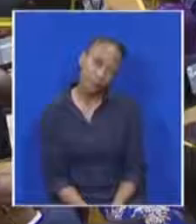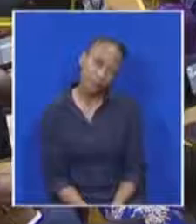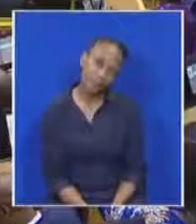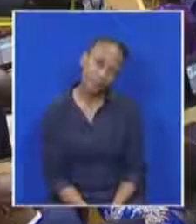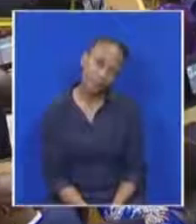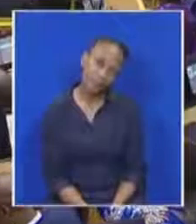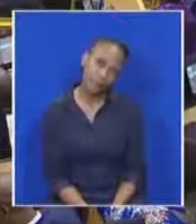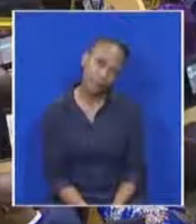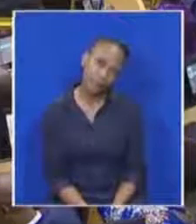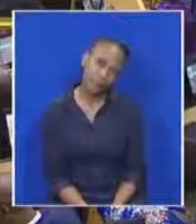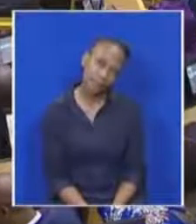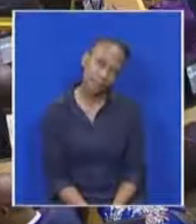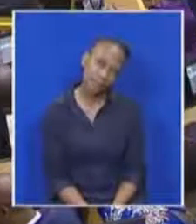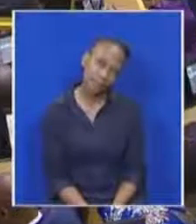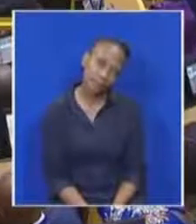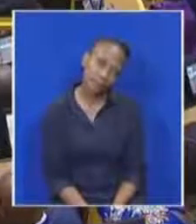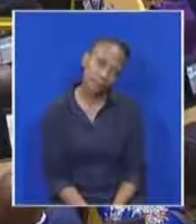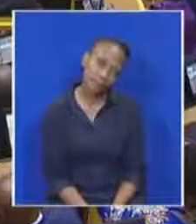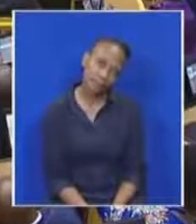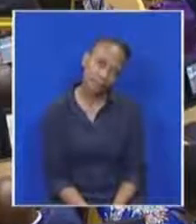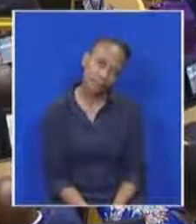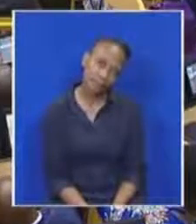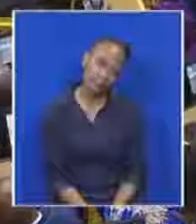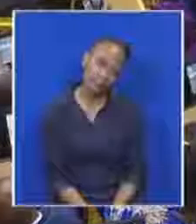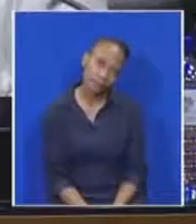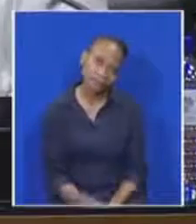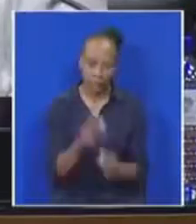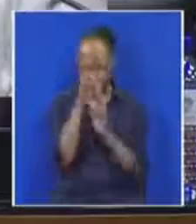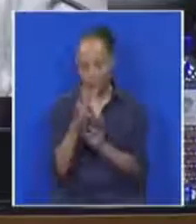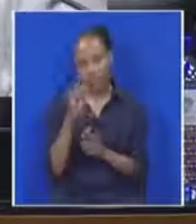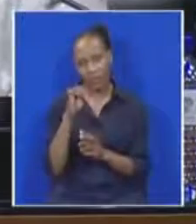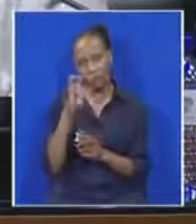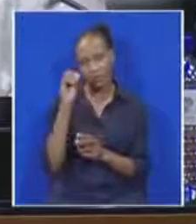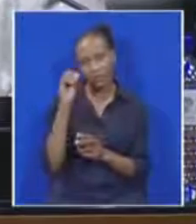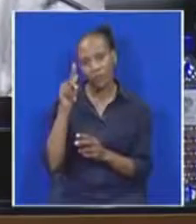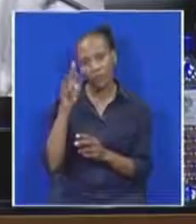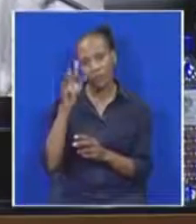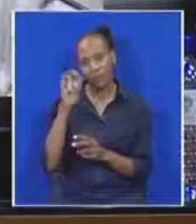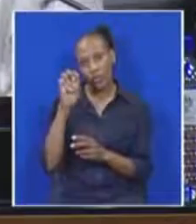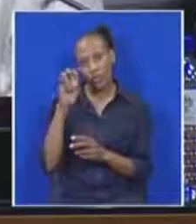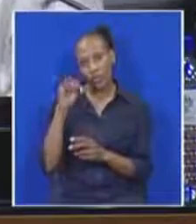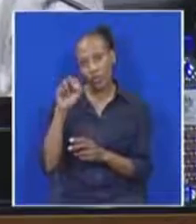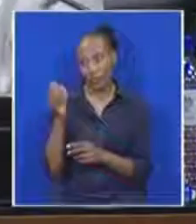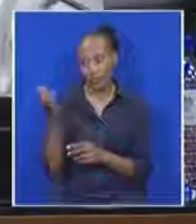Kwena, you are on your head, on your feet. You are recognized. Proceed.